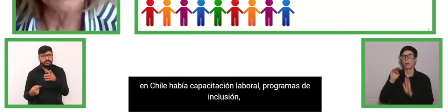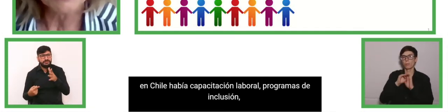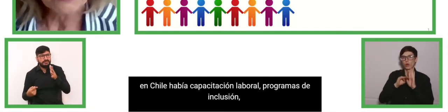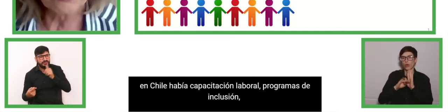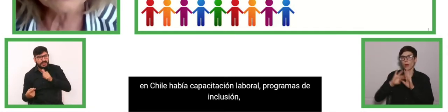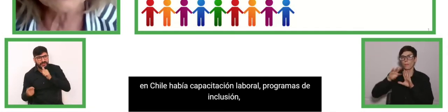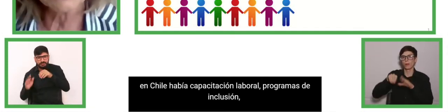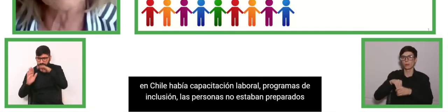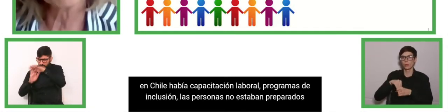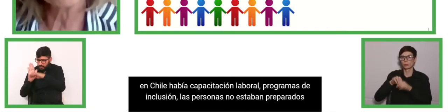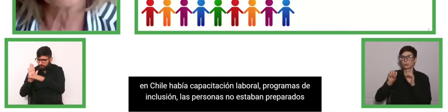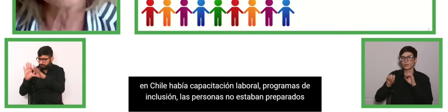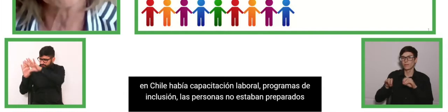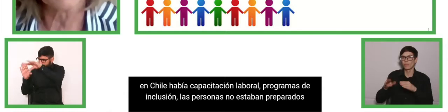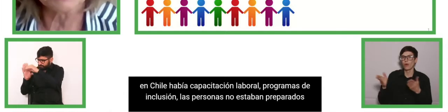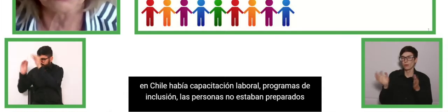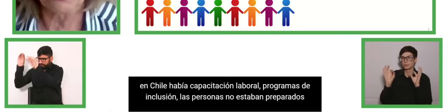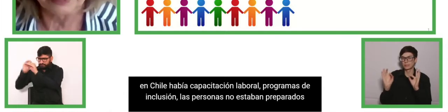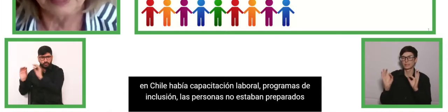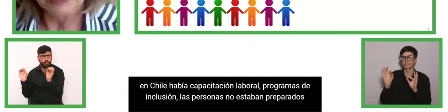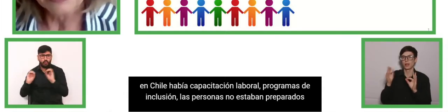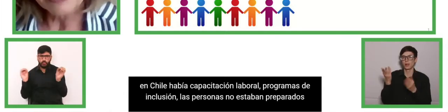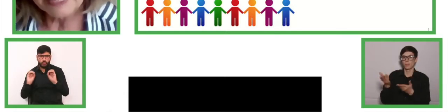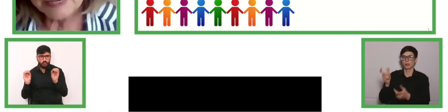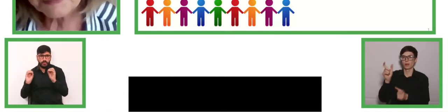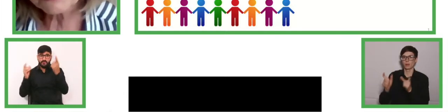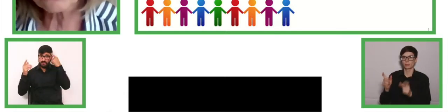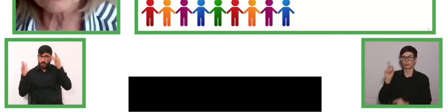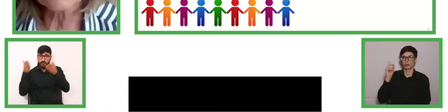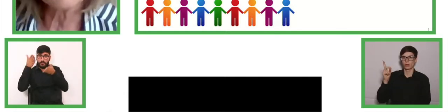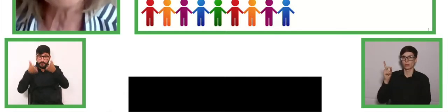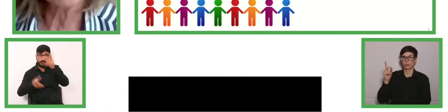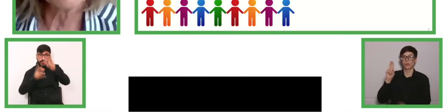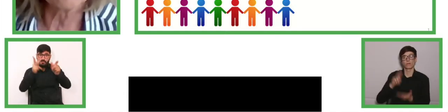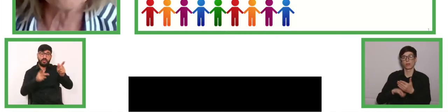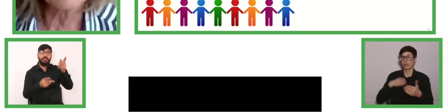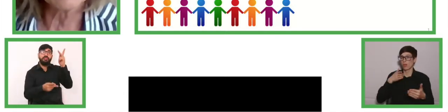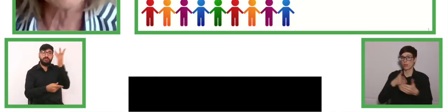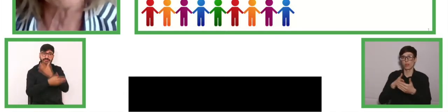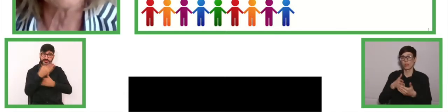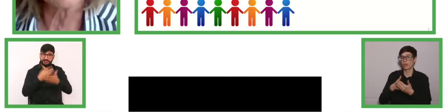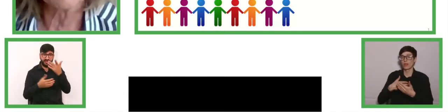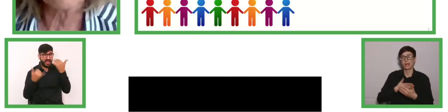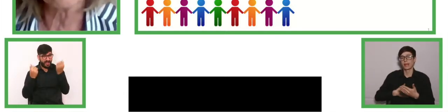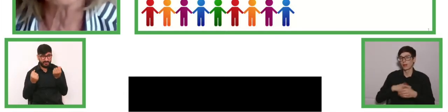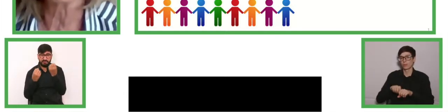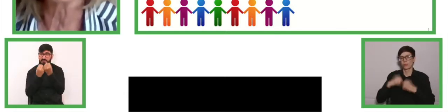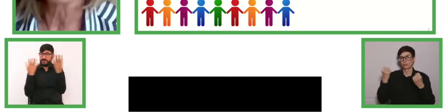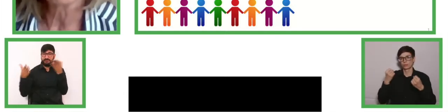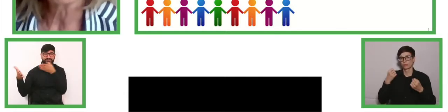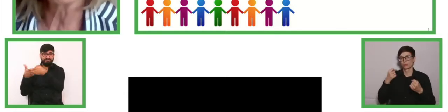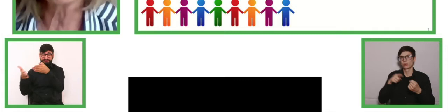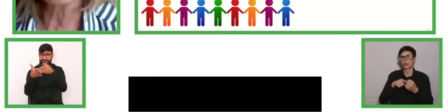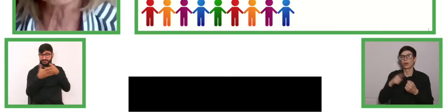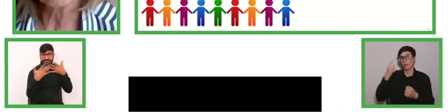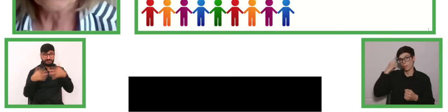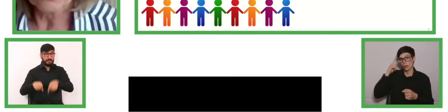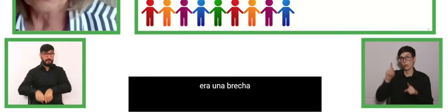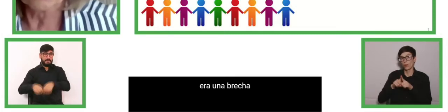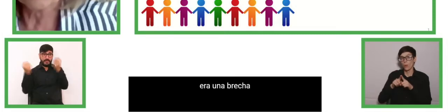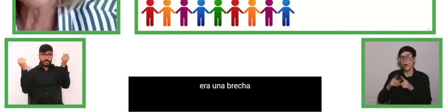them was the gap we expected to fill, aiming to achieve a real and effective inclusion